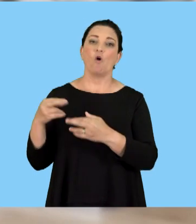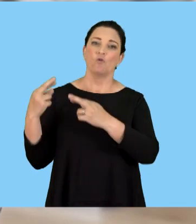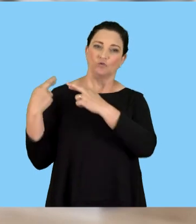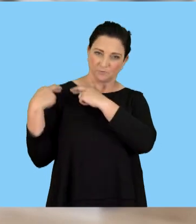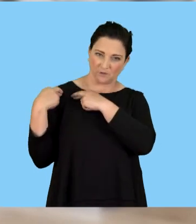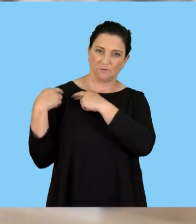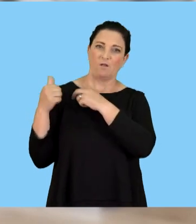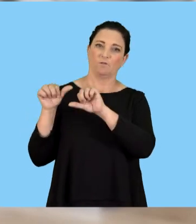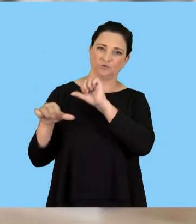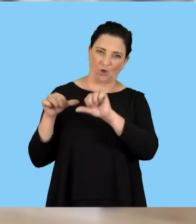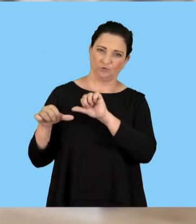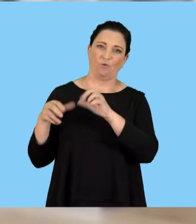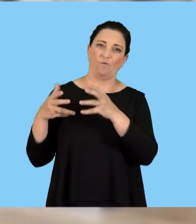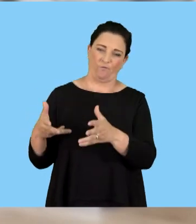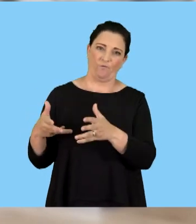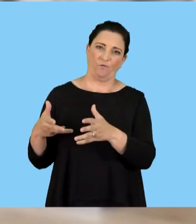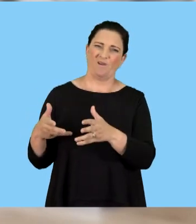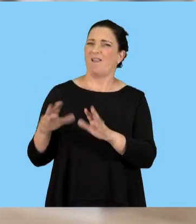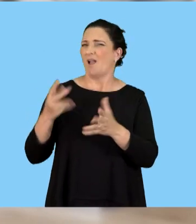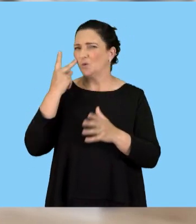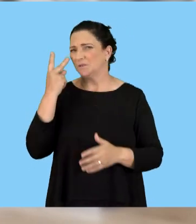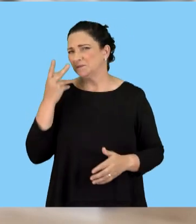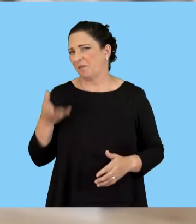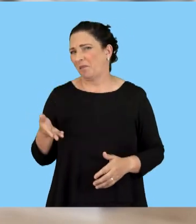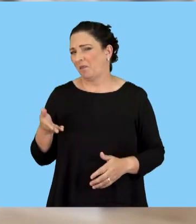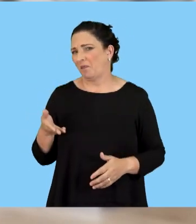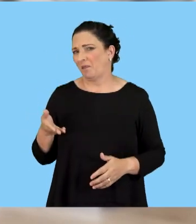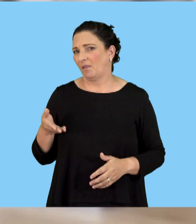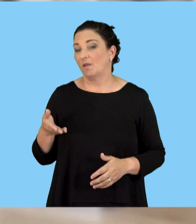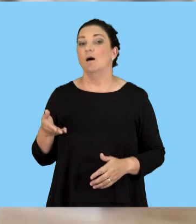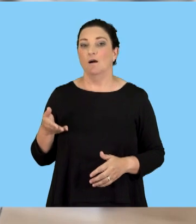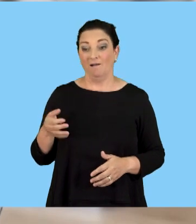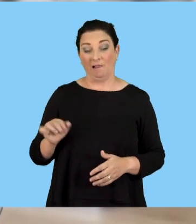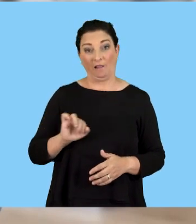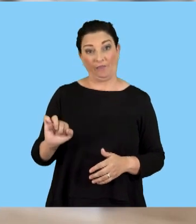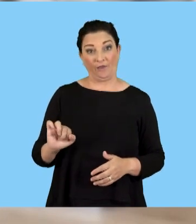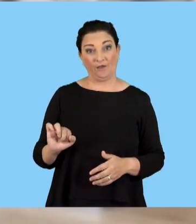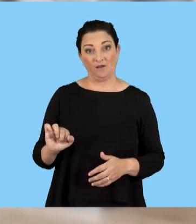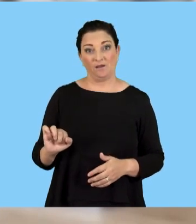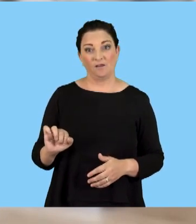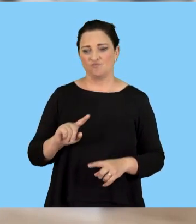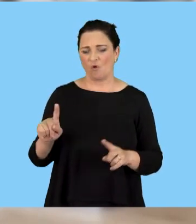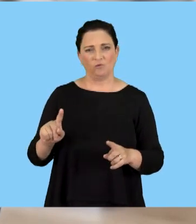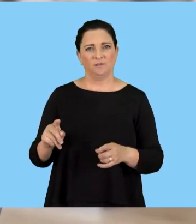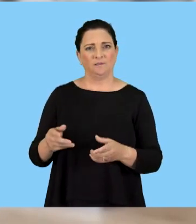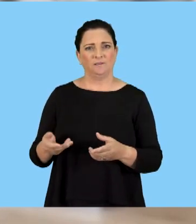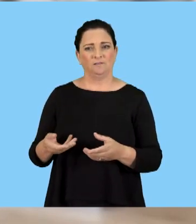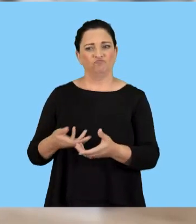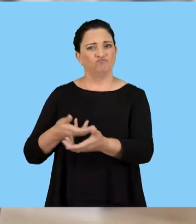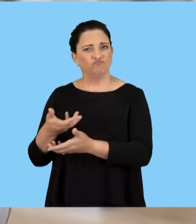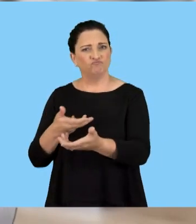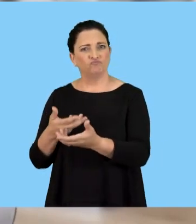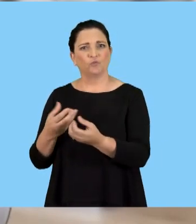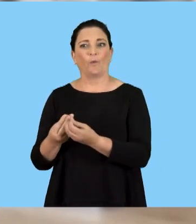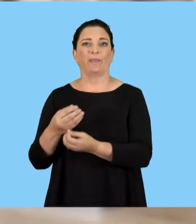responsible. How do we see that this business is socially responsible? Is because they do not engage in